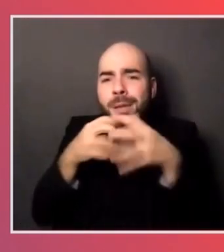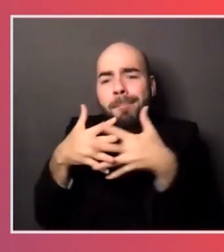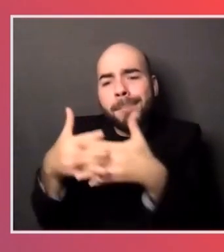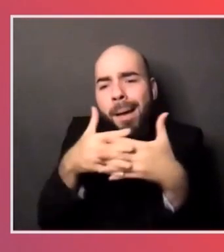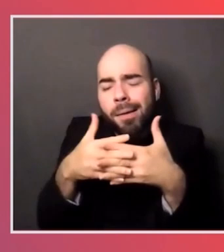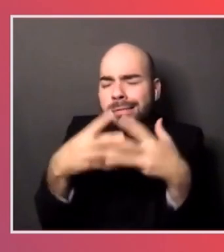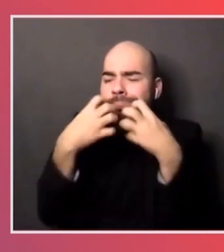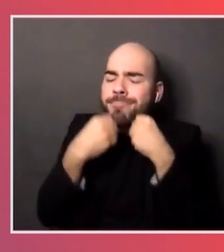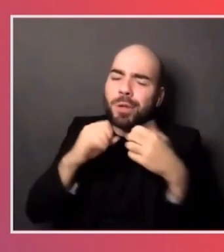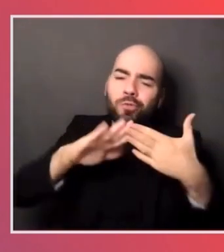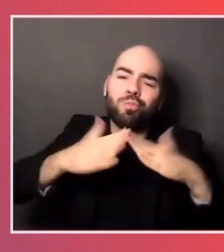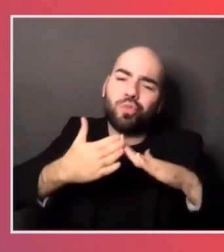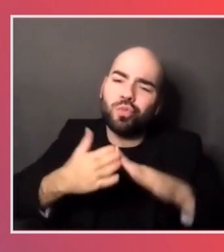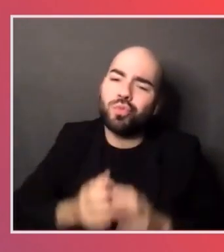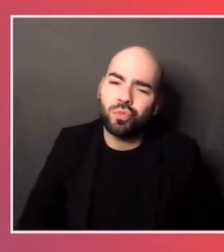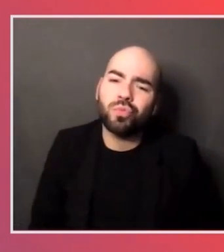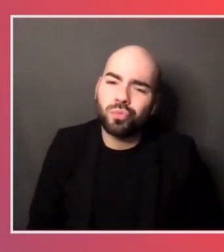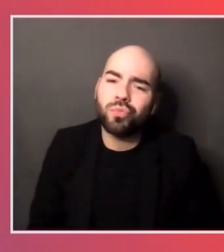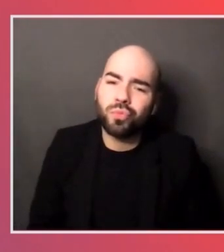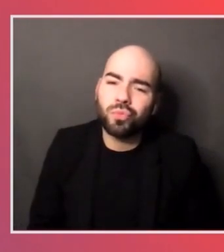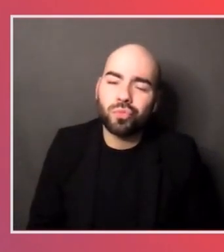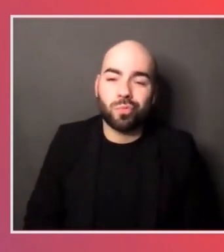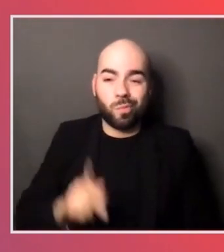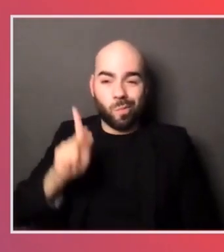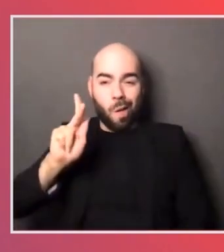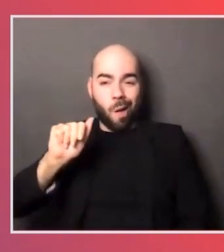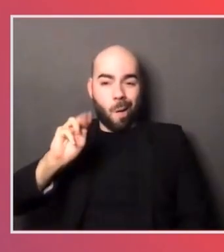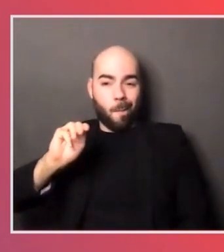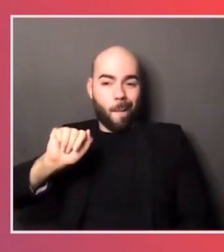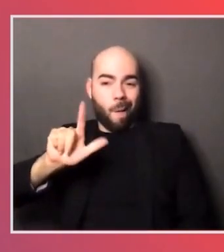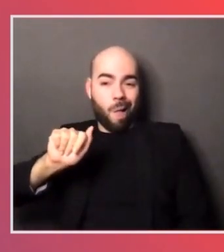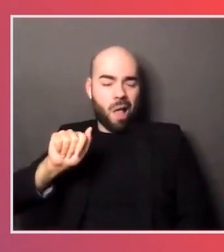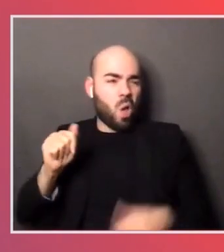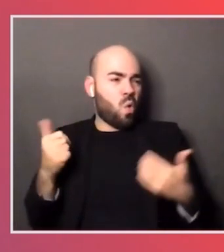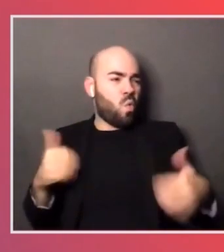Wow. See, there's a through line.